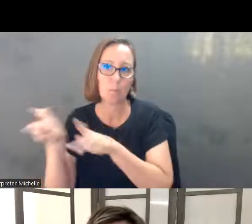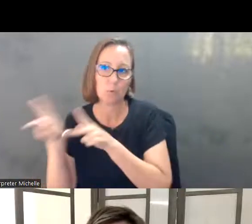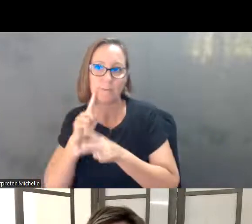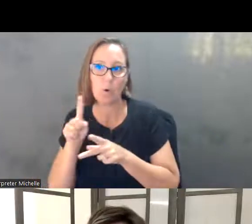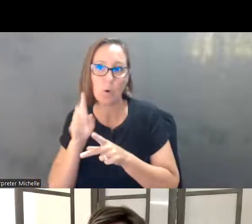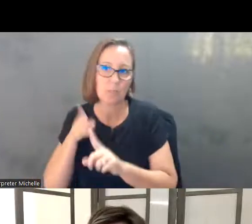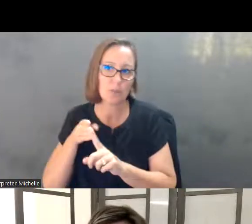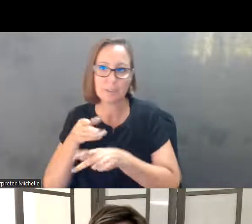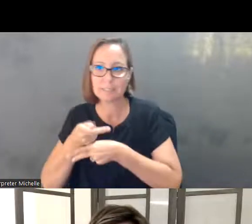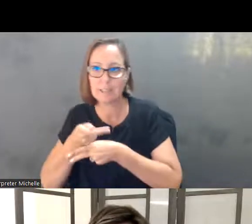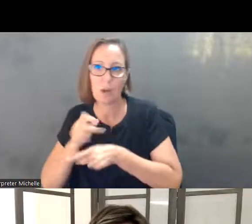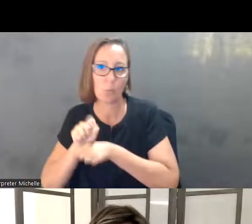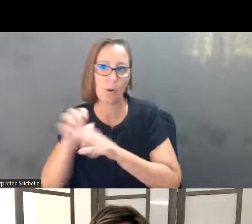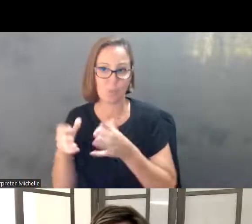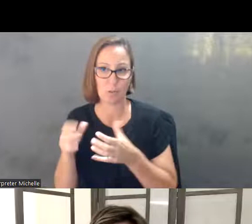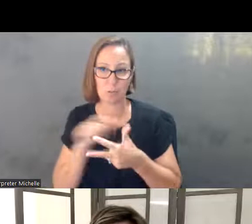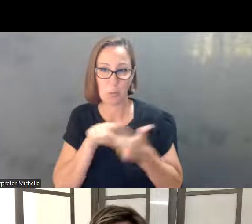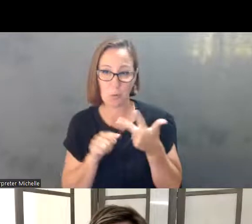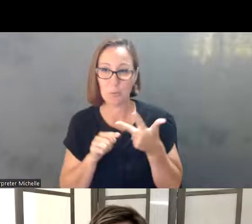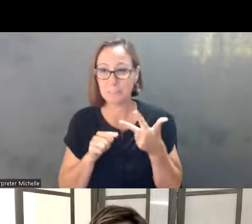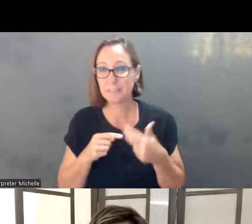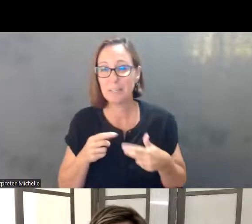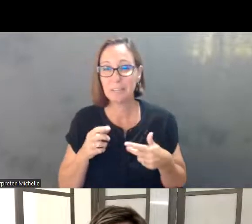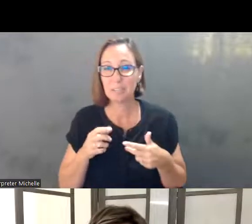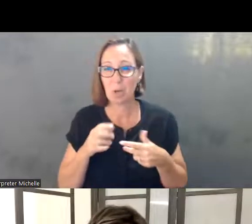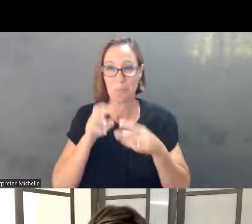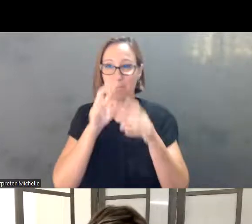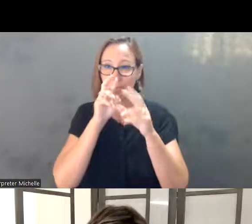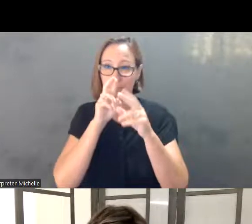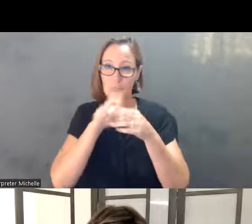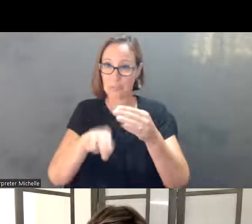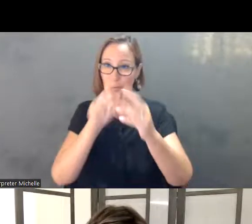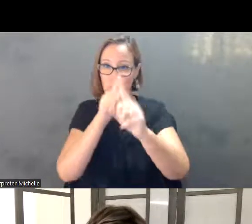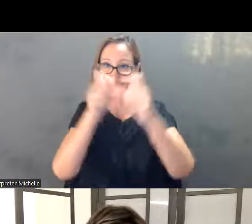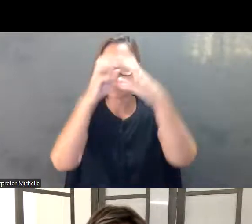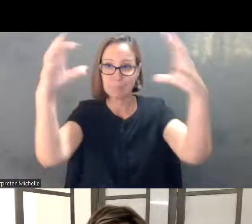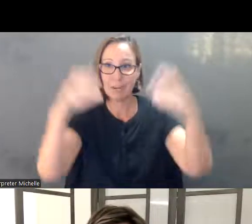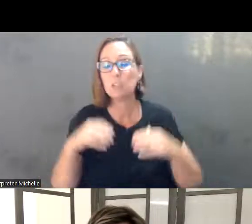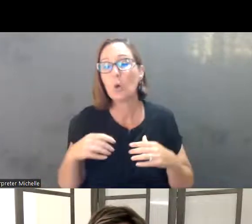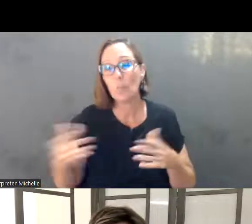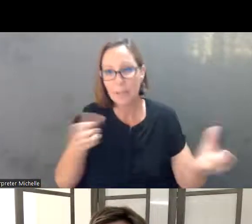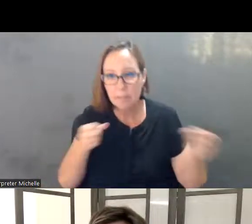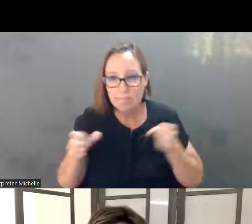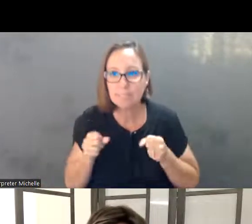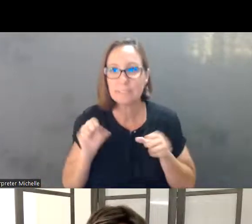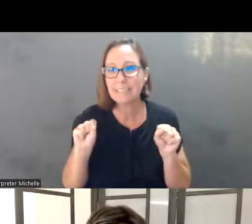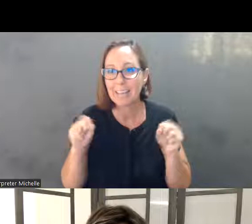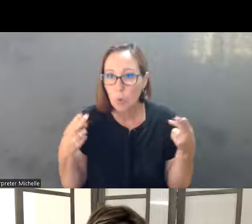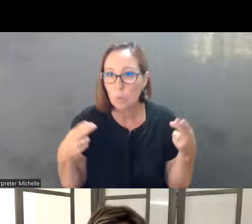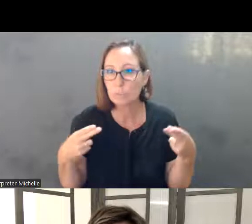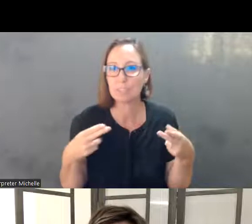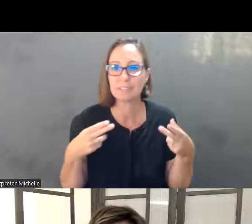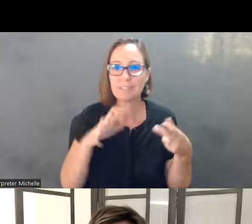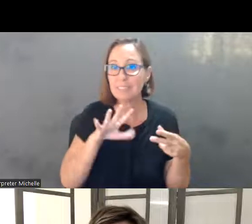care workforce. So those are the types of questions that we engage the stakeholders. And like I said, we heard from 57